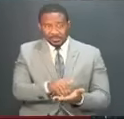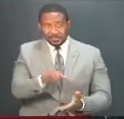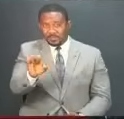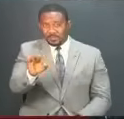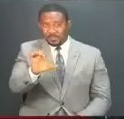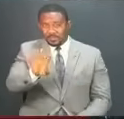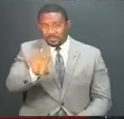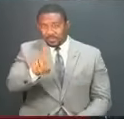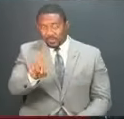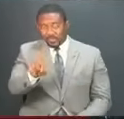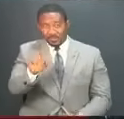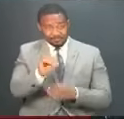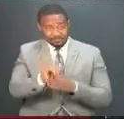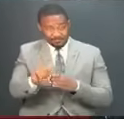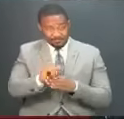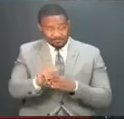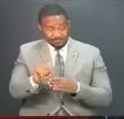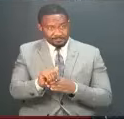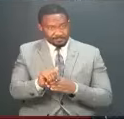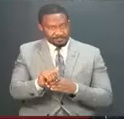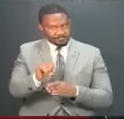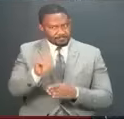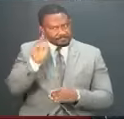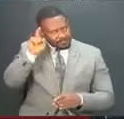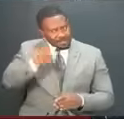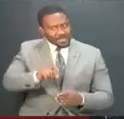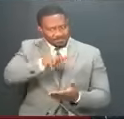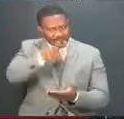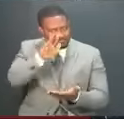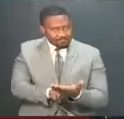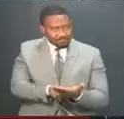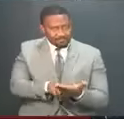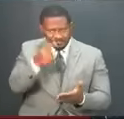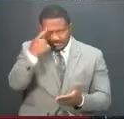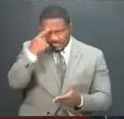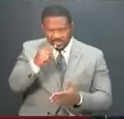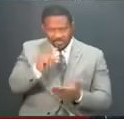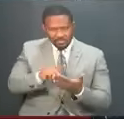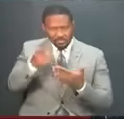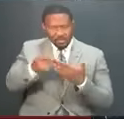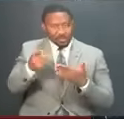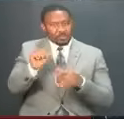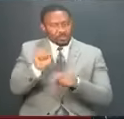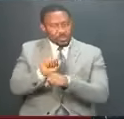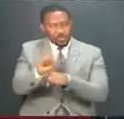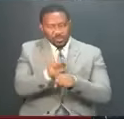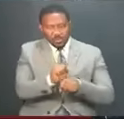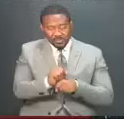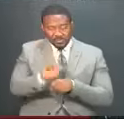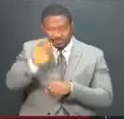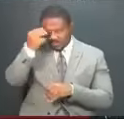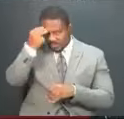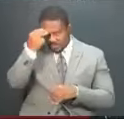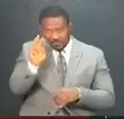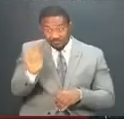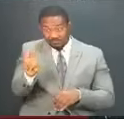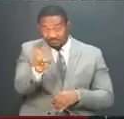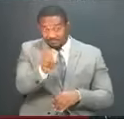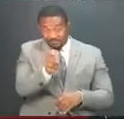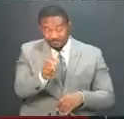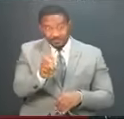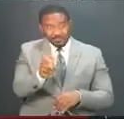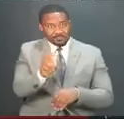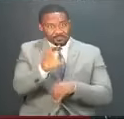255,127,941 cedis be approved for the programs and activities of the Ministry of Tourism,